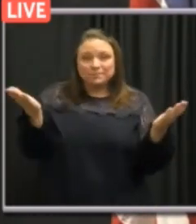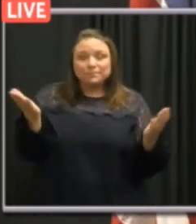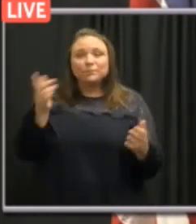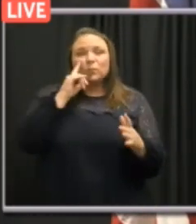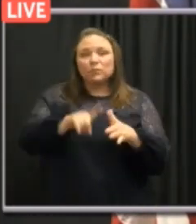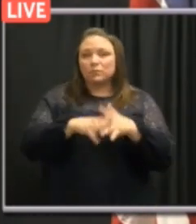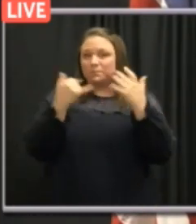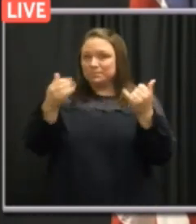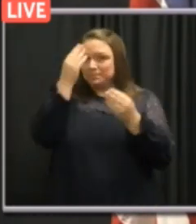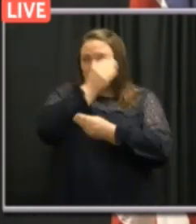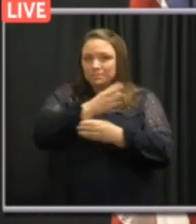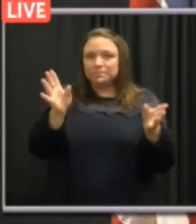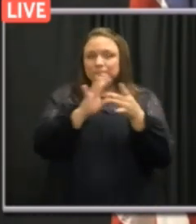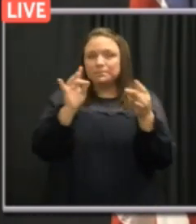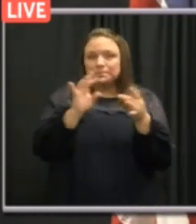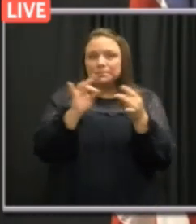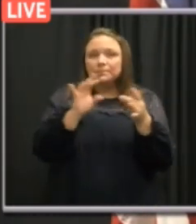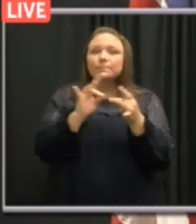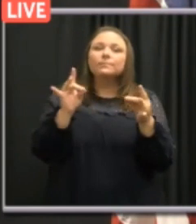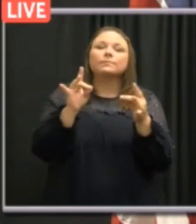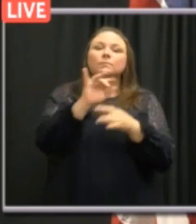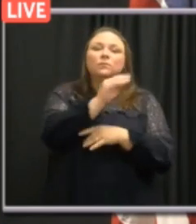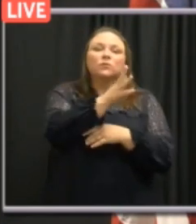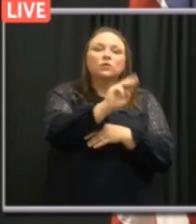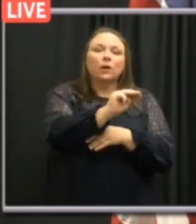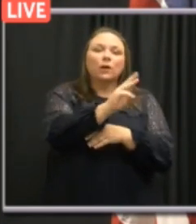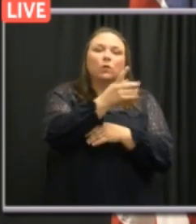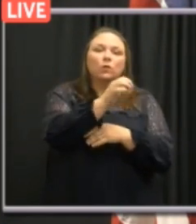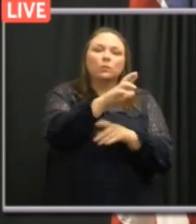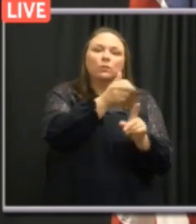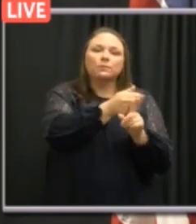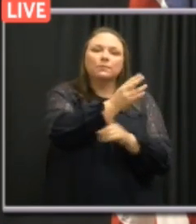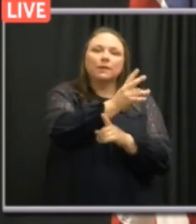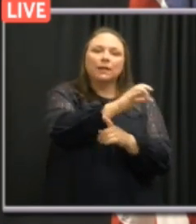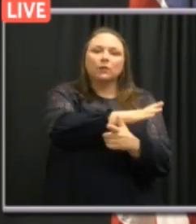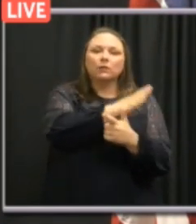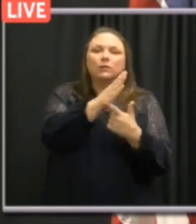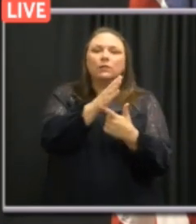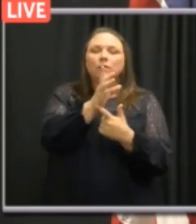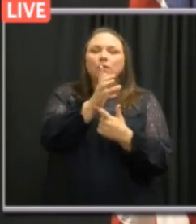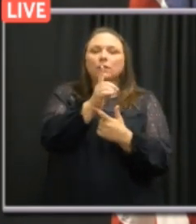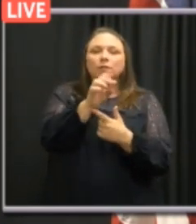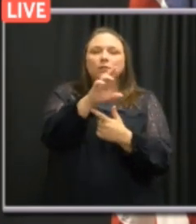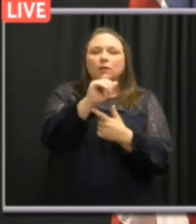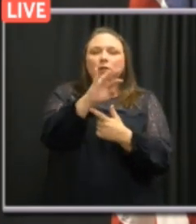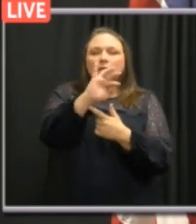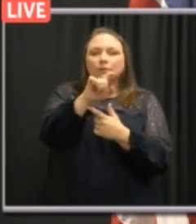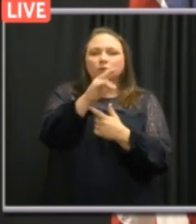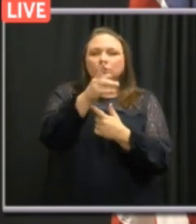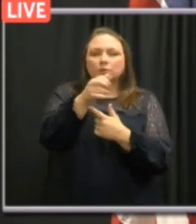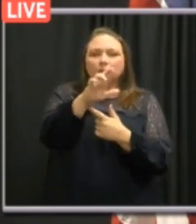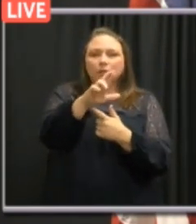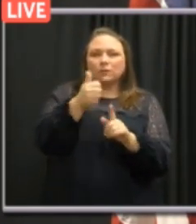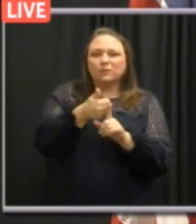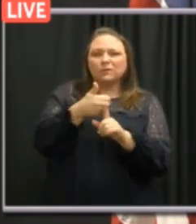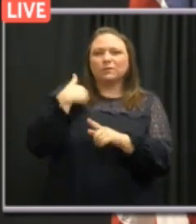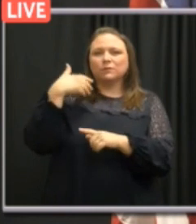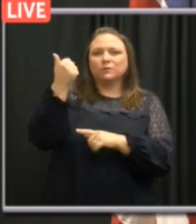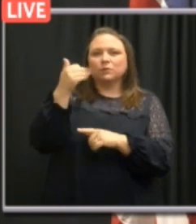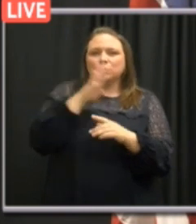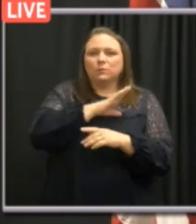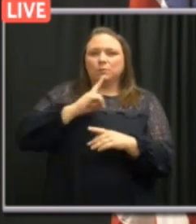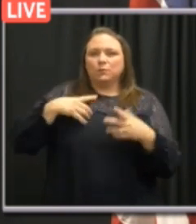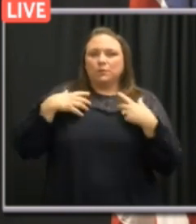We'll start today's COVID-19 press briefing with Mayor John Cooper, followed by Dr. Alex Jahangir, Chair of the Metro Board of